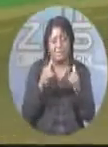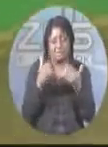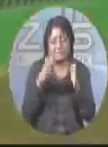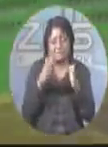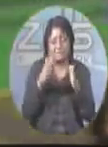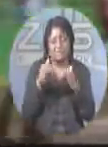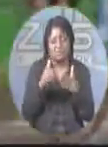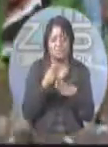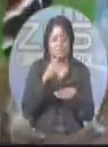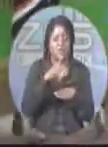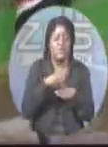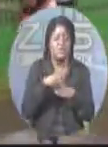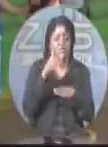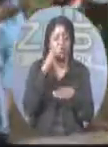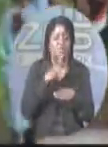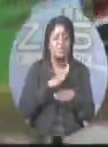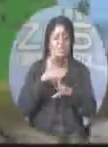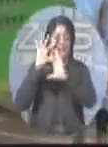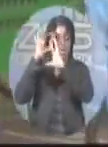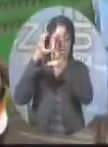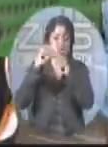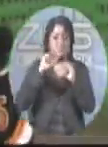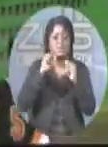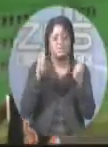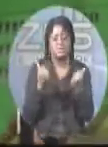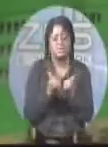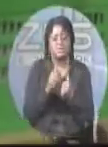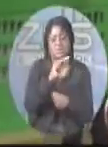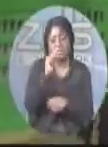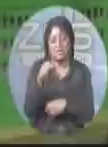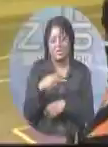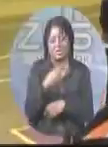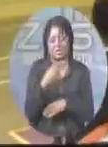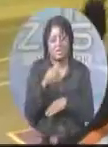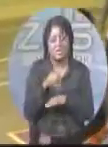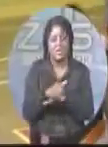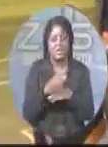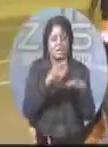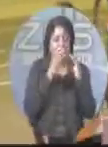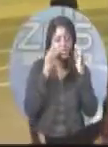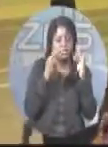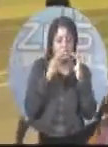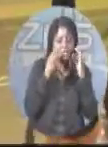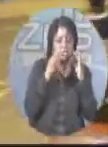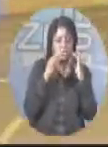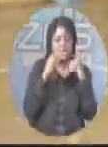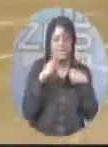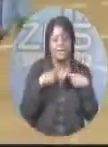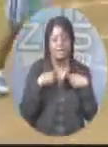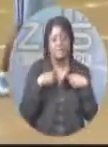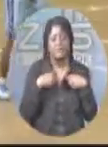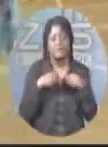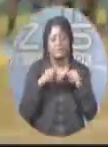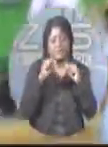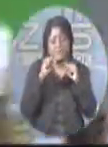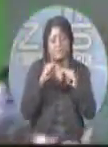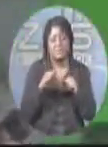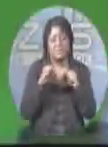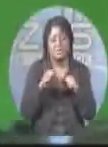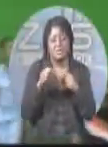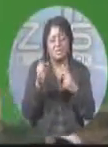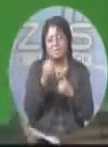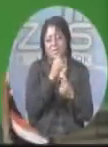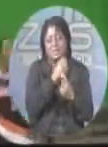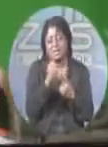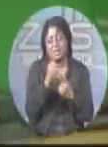Women's Basketball Association on Thursday night. The career builder Cheaters have the momentum heading into the postseason, beating the Super Value Cybots